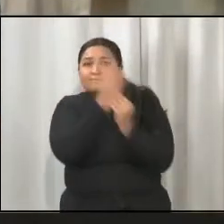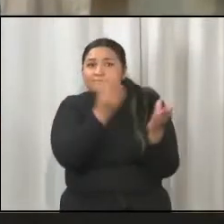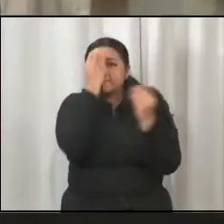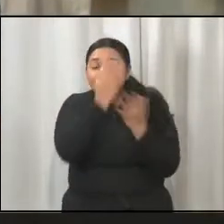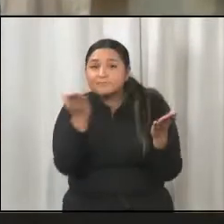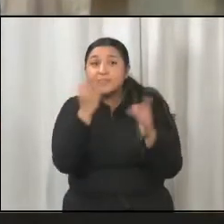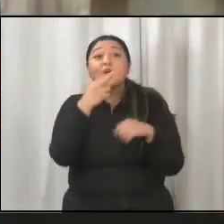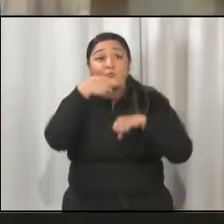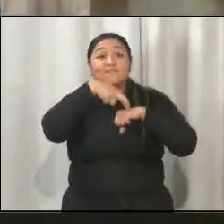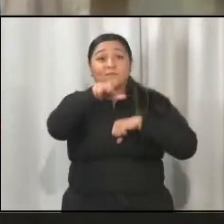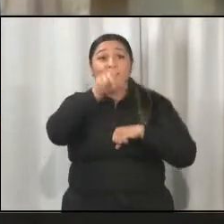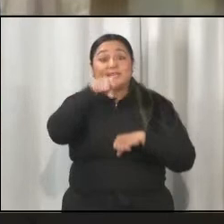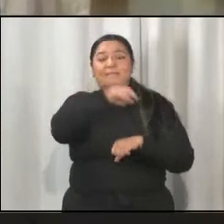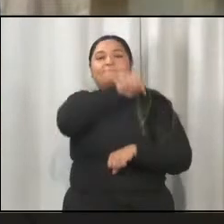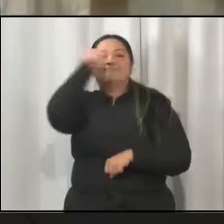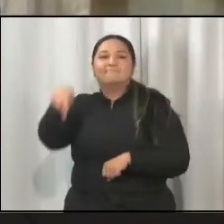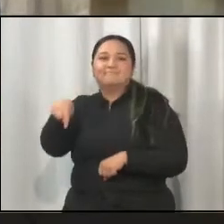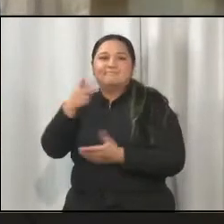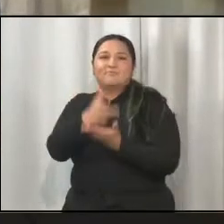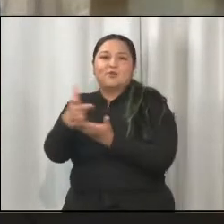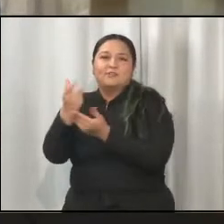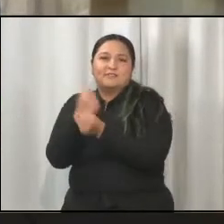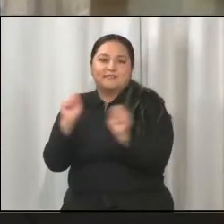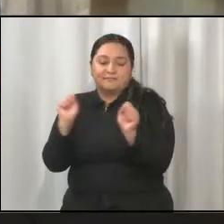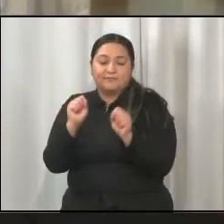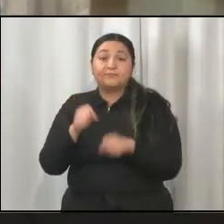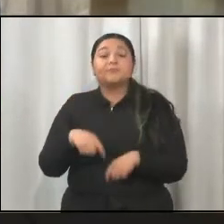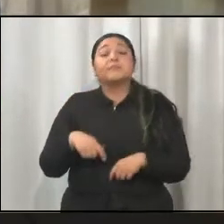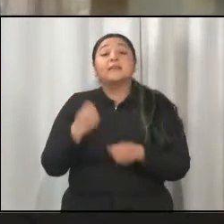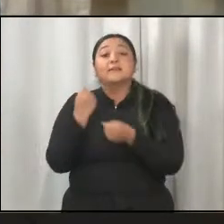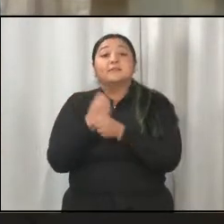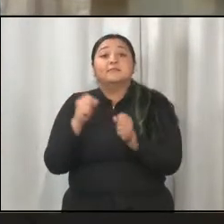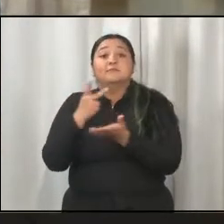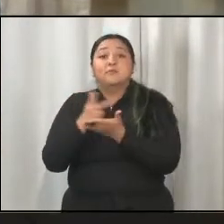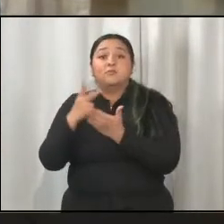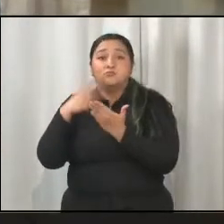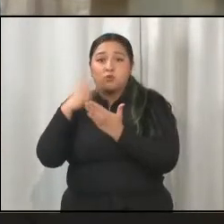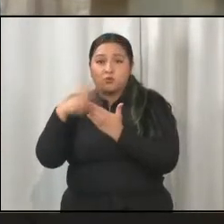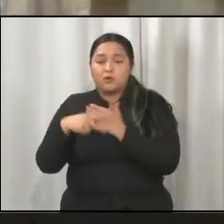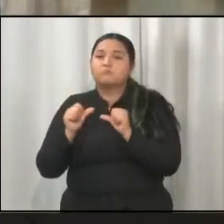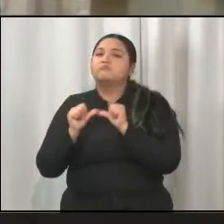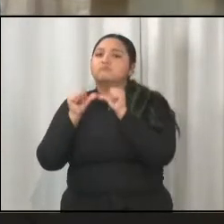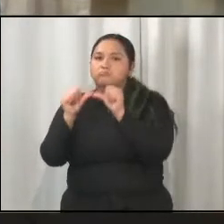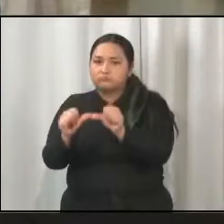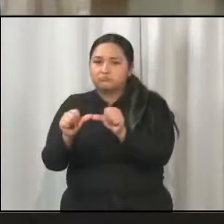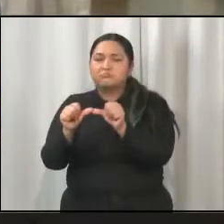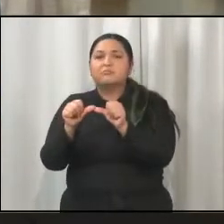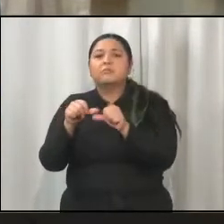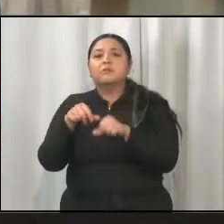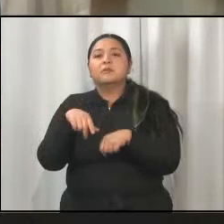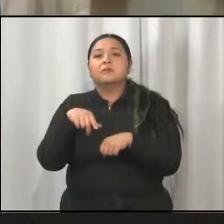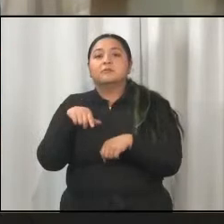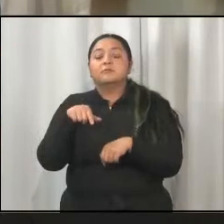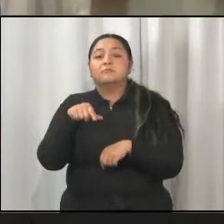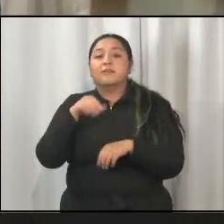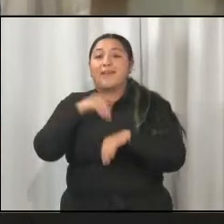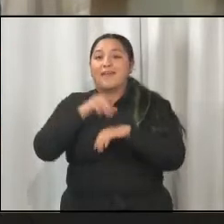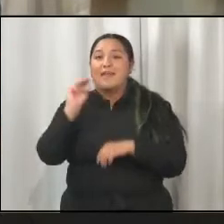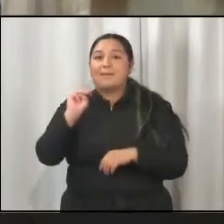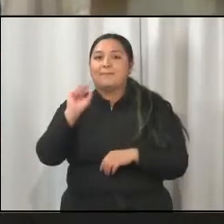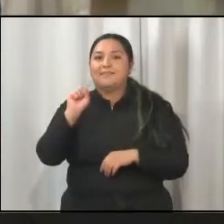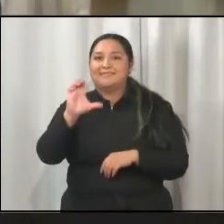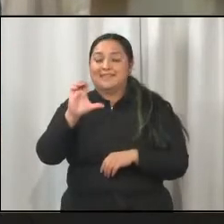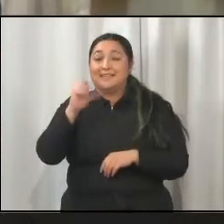over. We will also continue to offer a Safe Parking Program at the existing site at the MSC, where we have 15